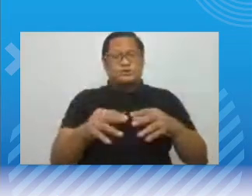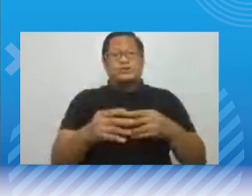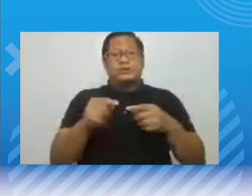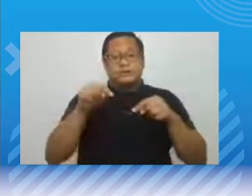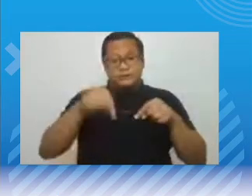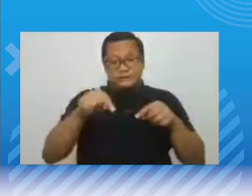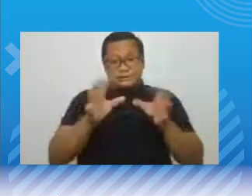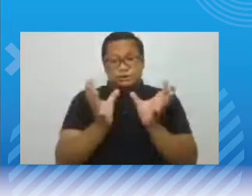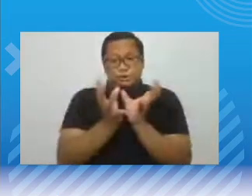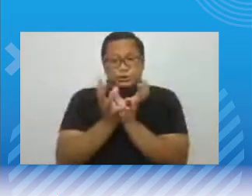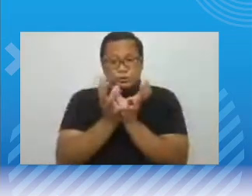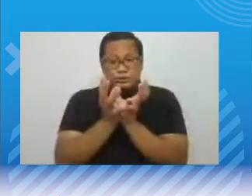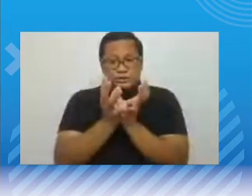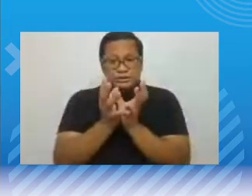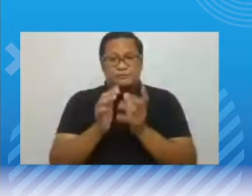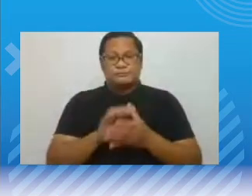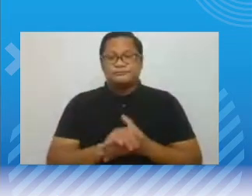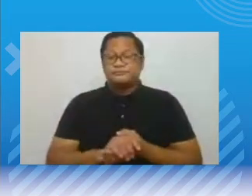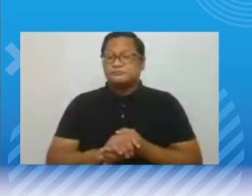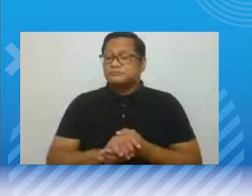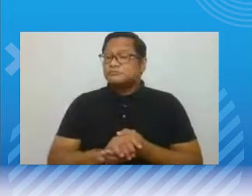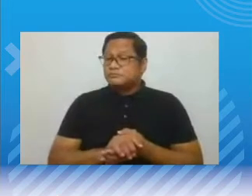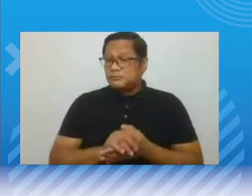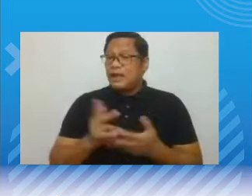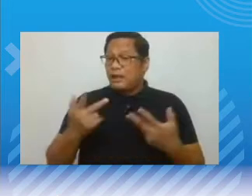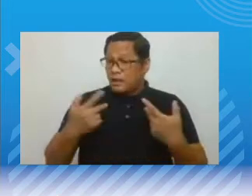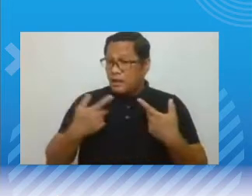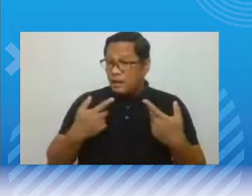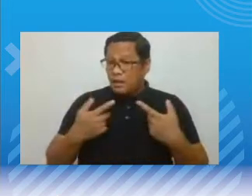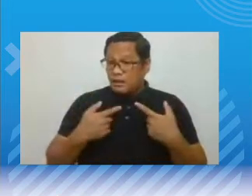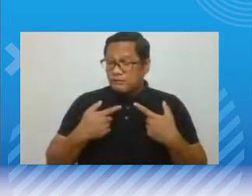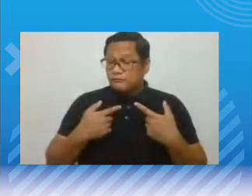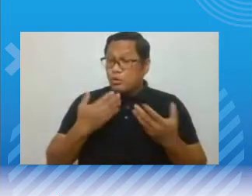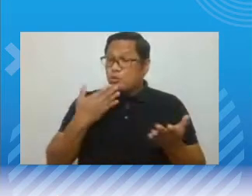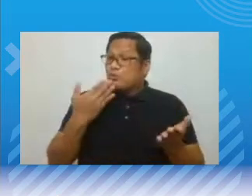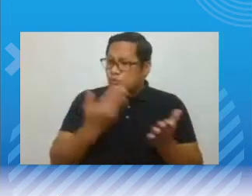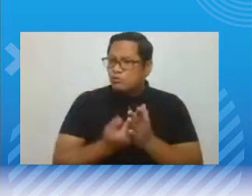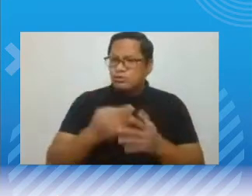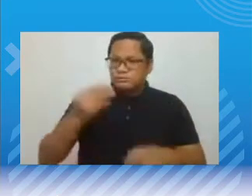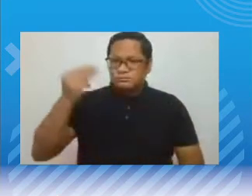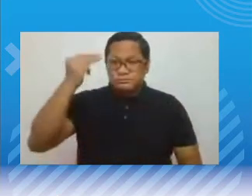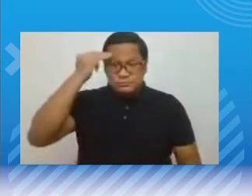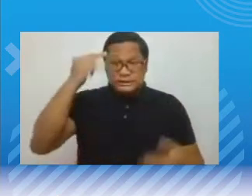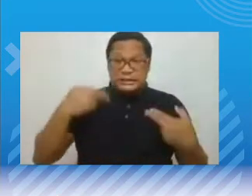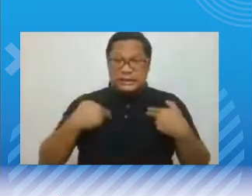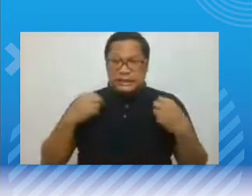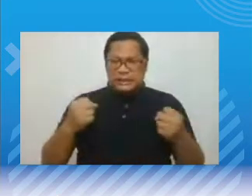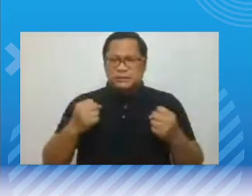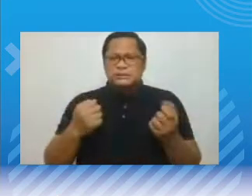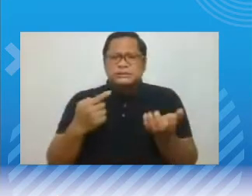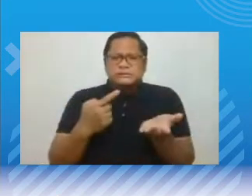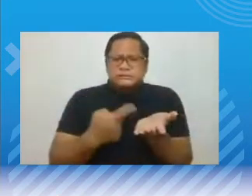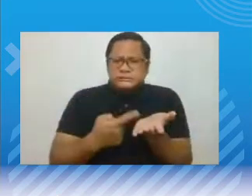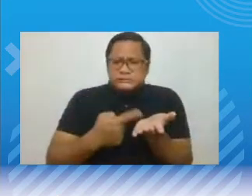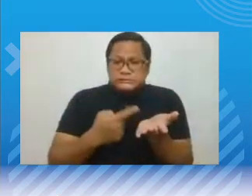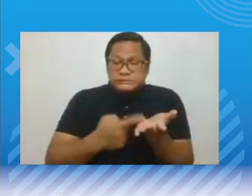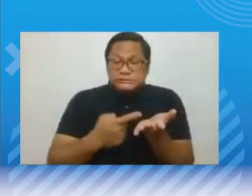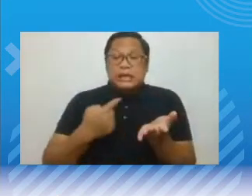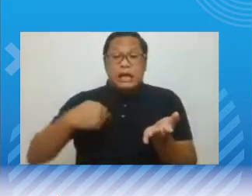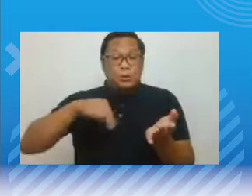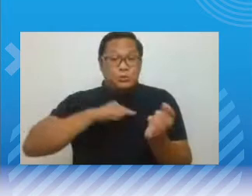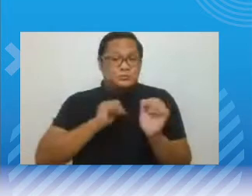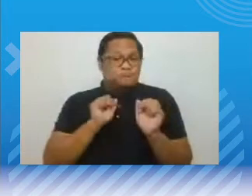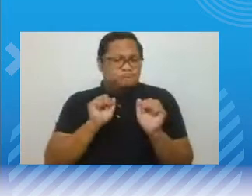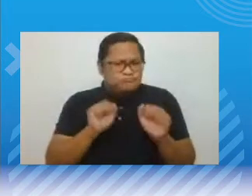community. So, when we have good mental health, it talks about our capacity to